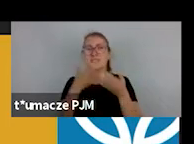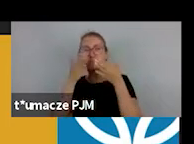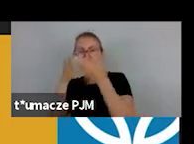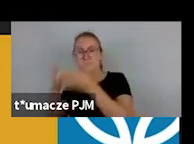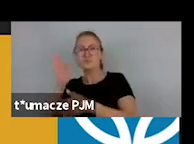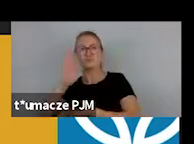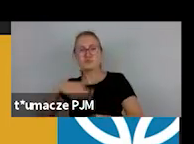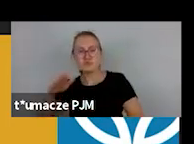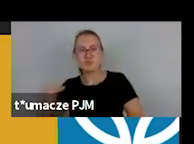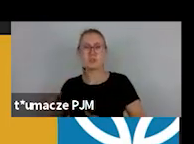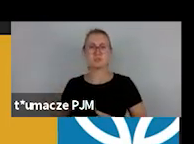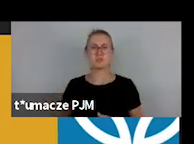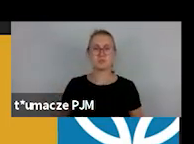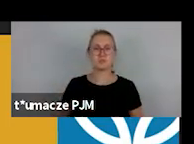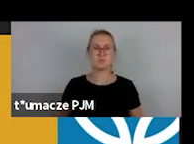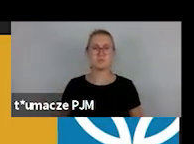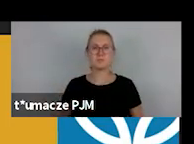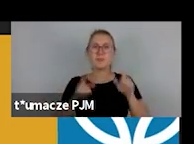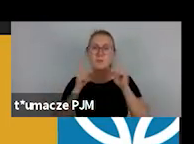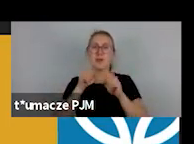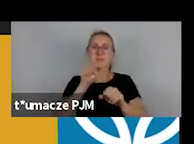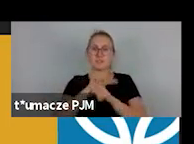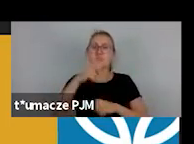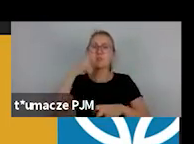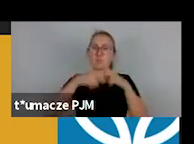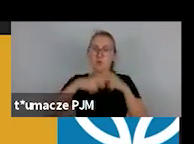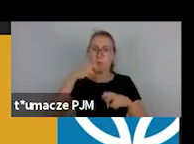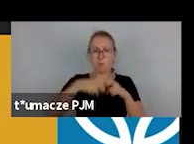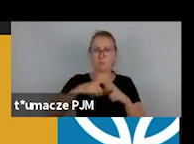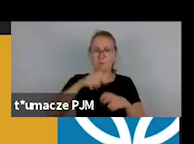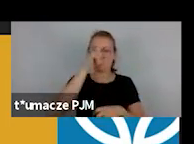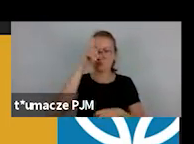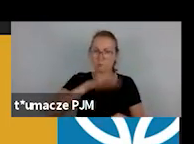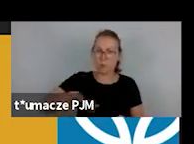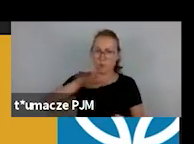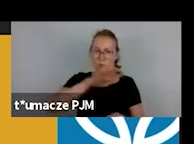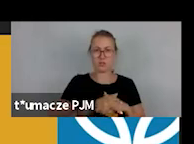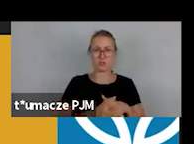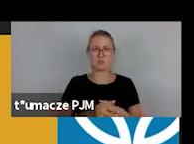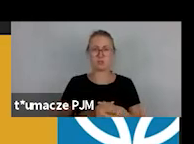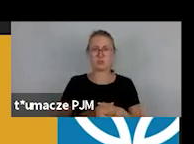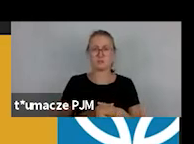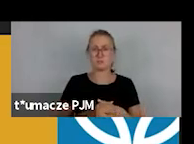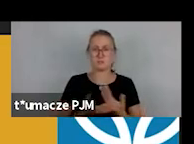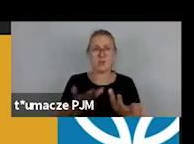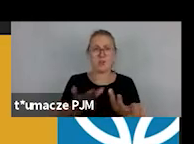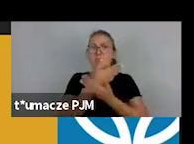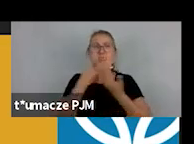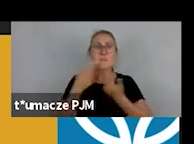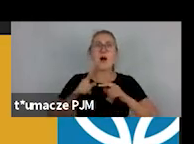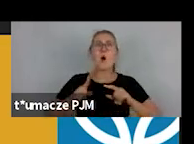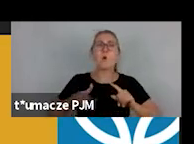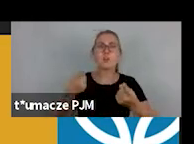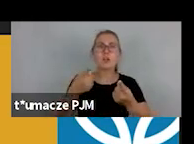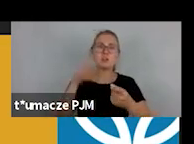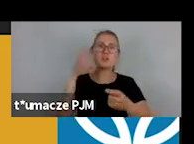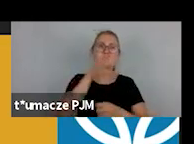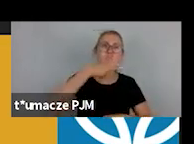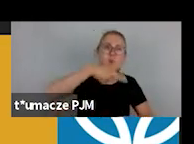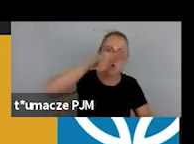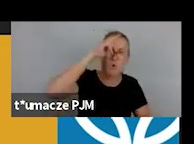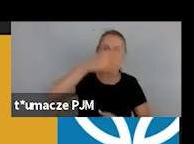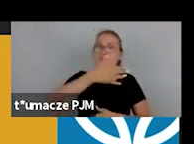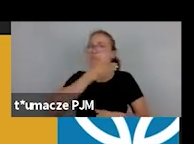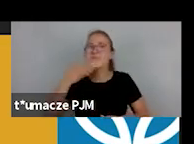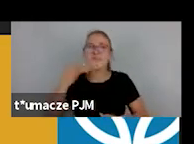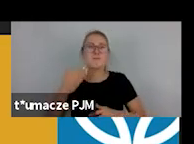available for men. There's not enough available for women. There's little in the way of social protection programs to fund childcare